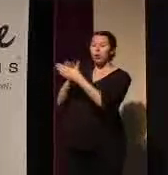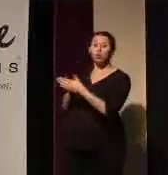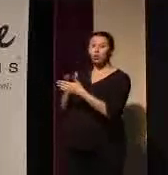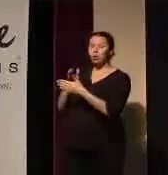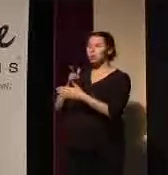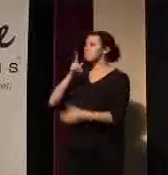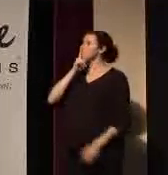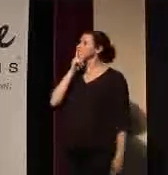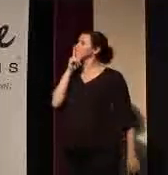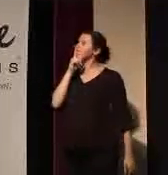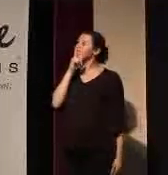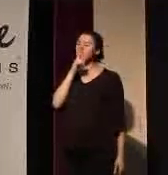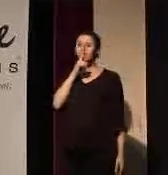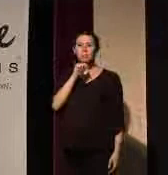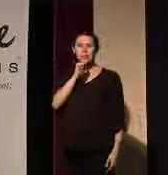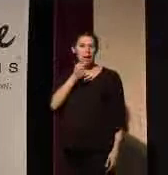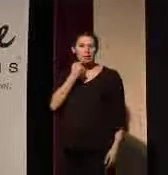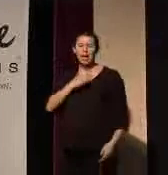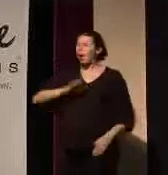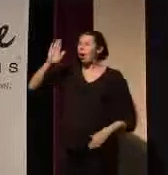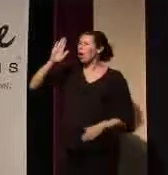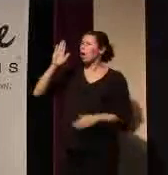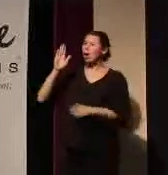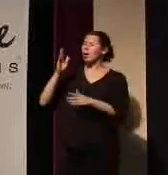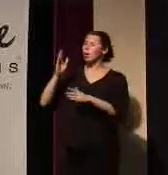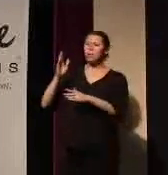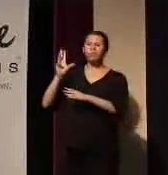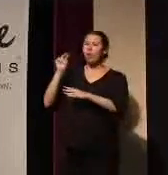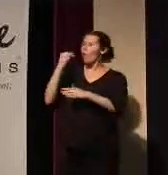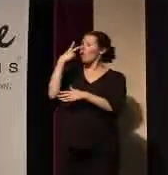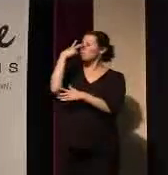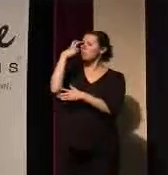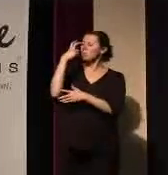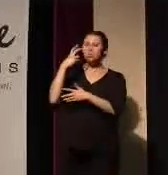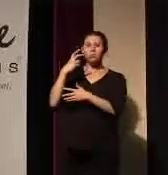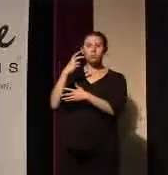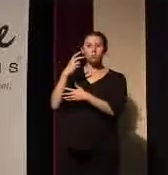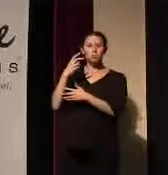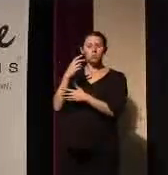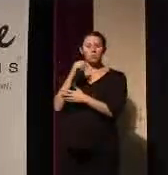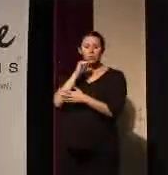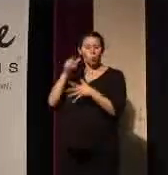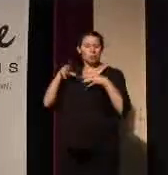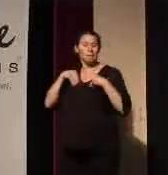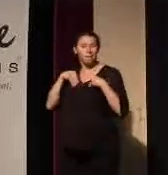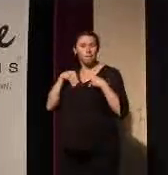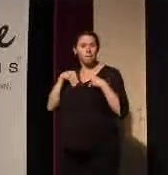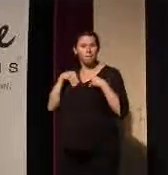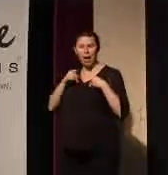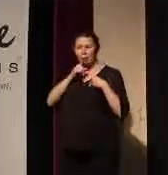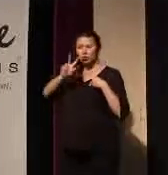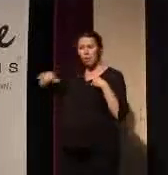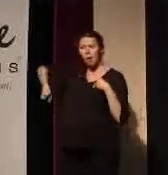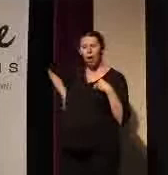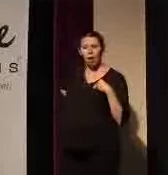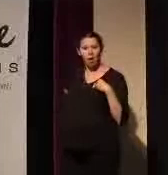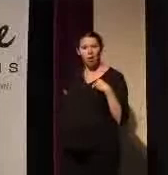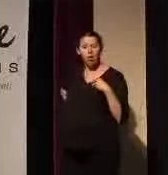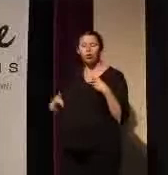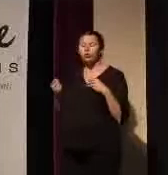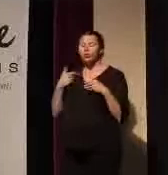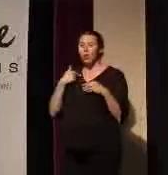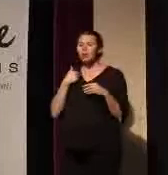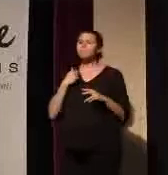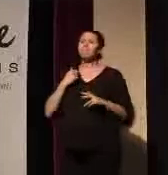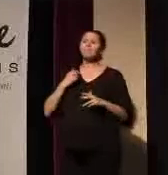by the time closing argument came around, I was getting very suspicious about what was going on in that courtroom. It